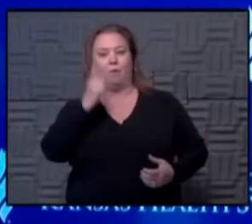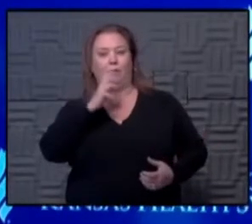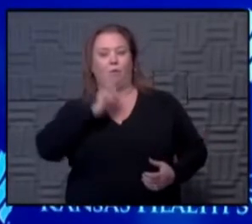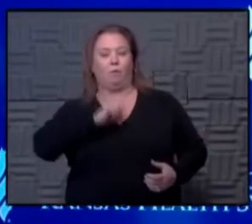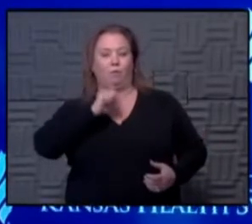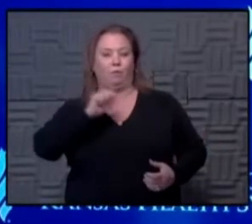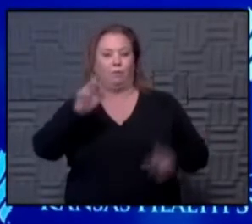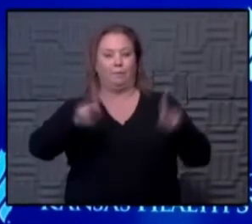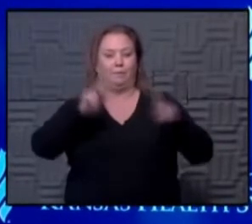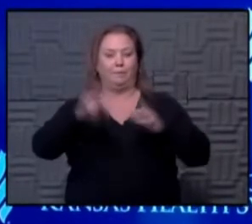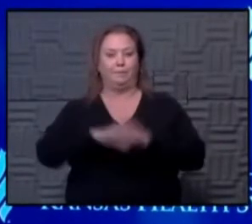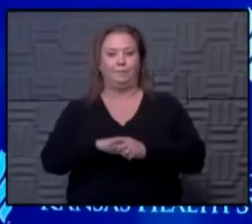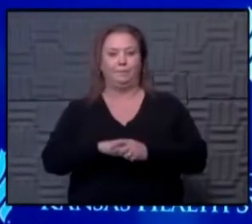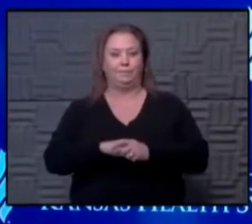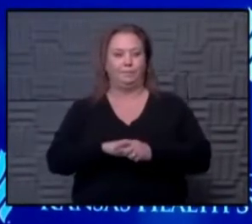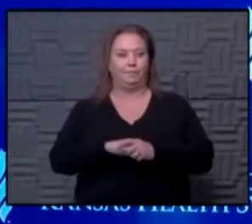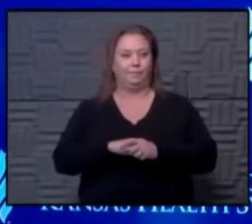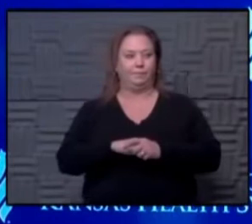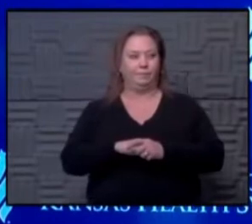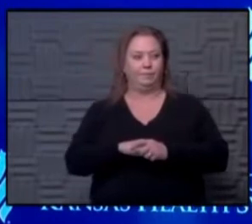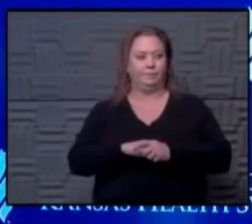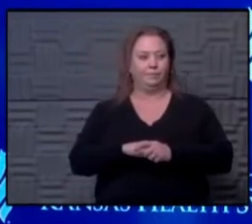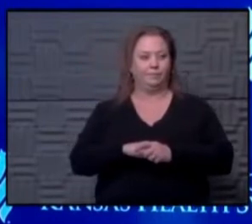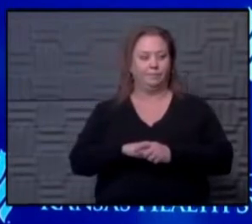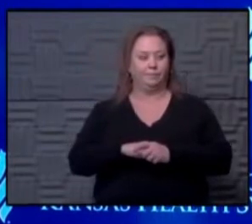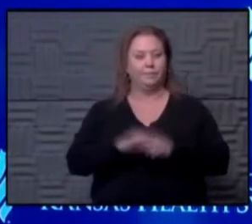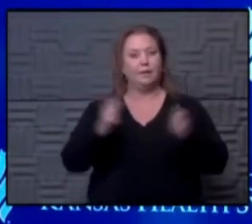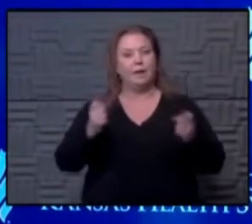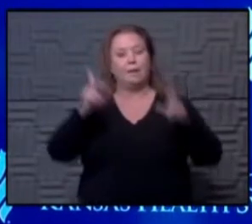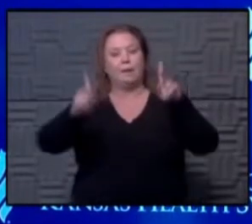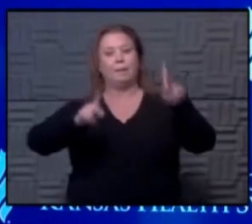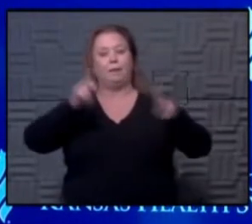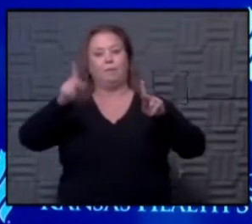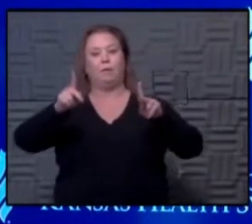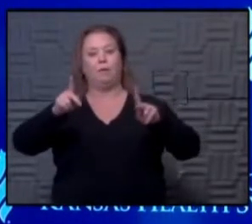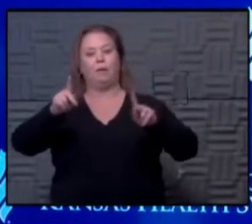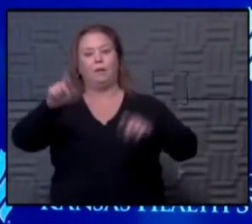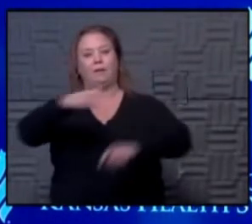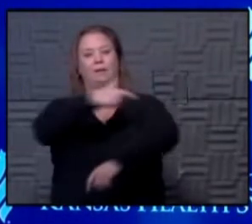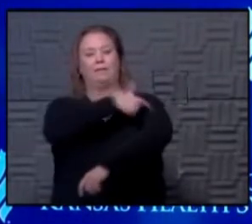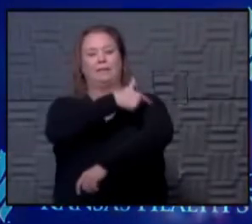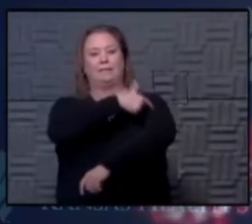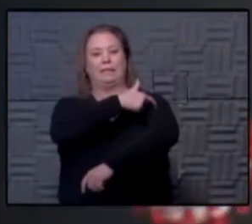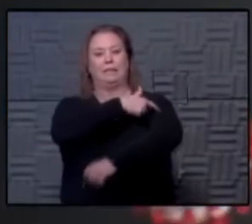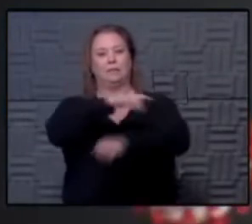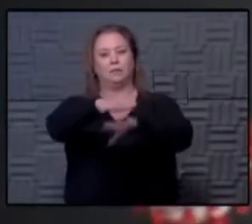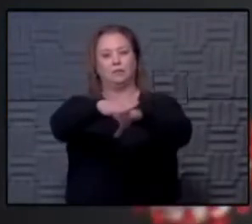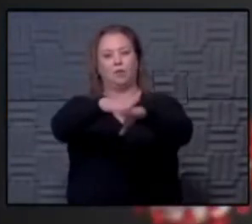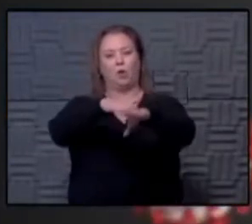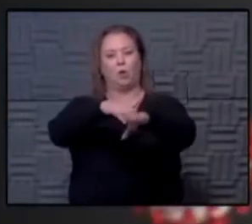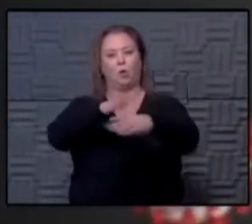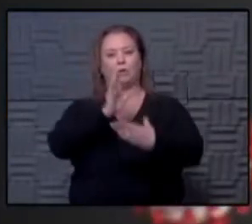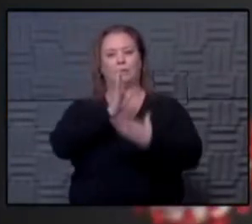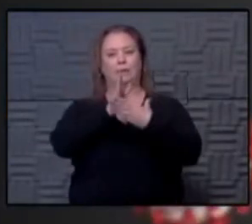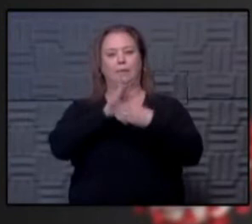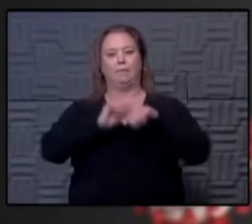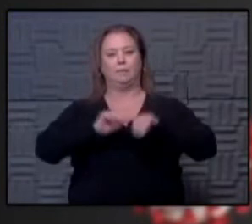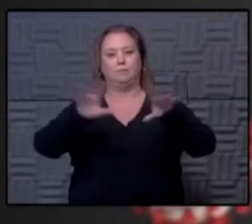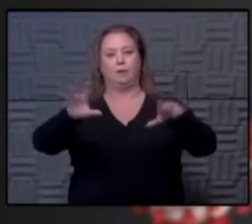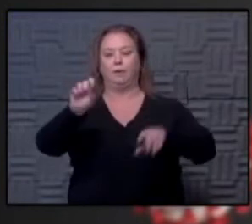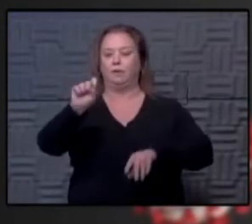answers the question you're asking, Wayne. All right, thank you. How many people must take the vaccine in order to slow or stop the spread of the virus?